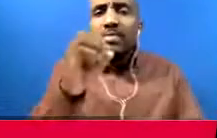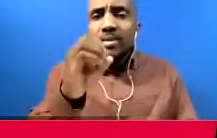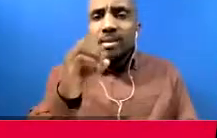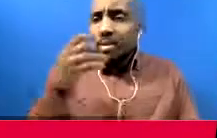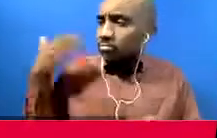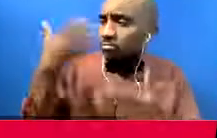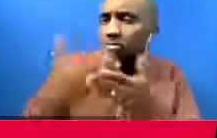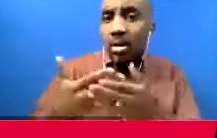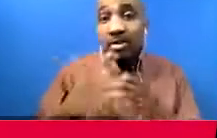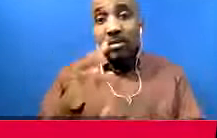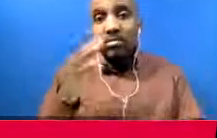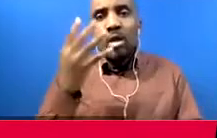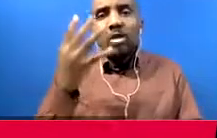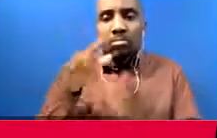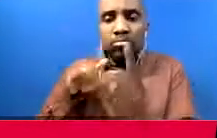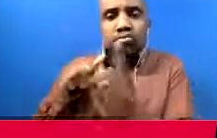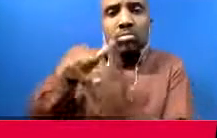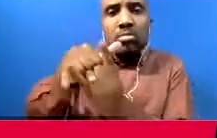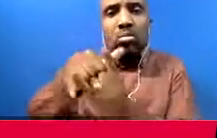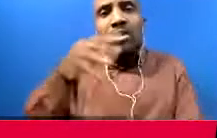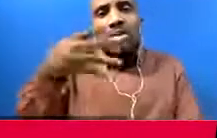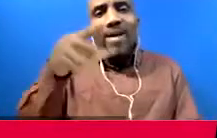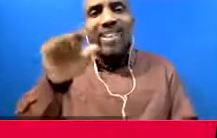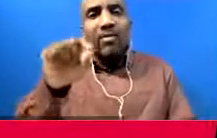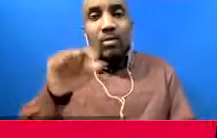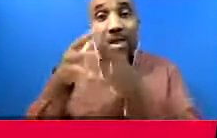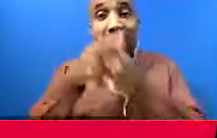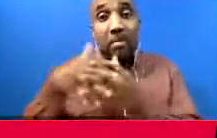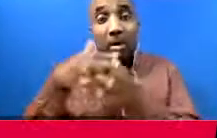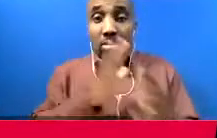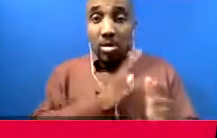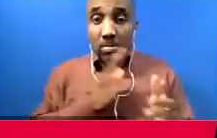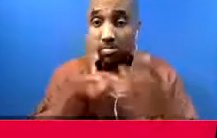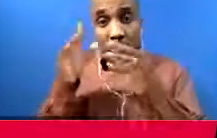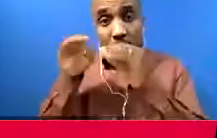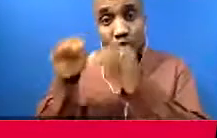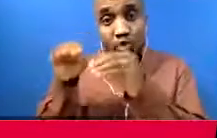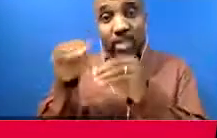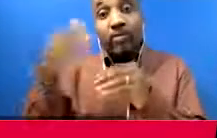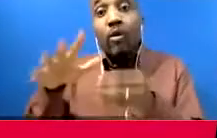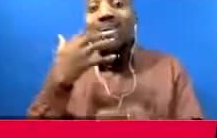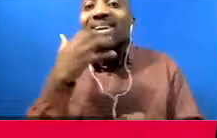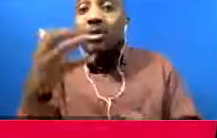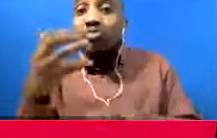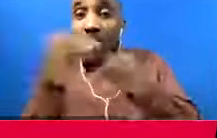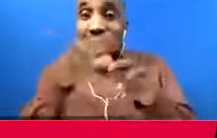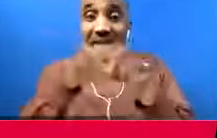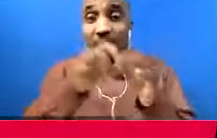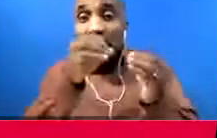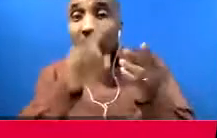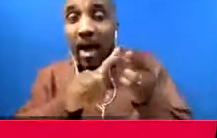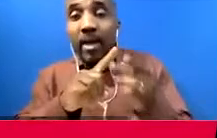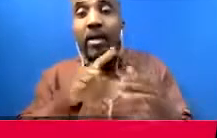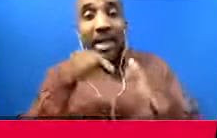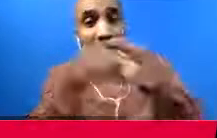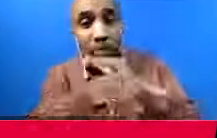since 9/11, US law enforcement has been receiving training from Israel. So it's been the FBI, the police, immigration officials, just law enforcement in